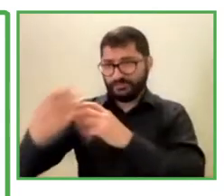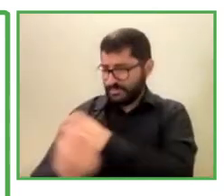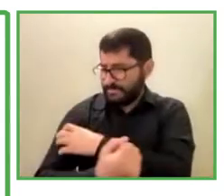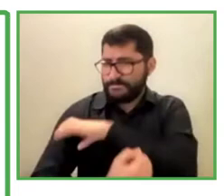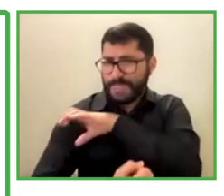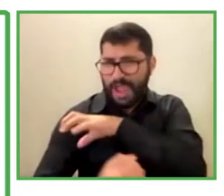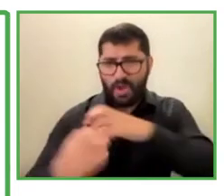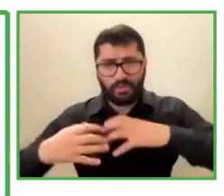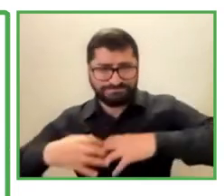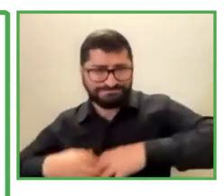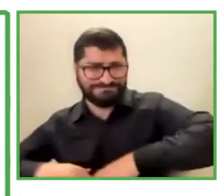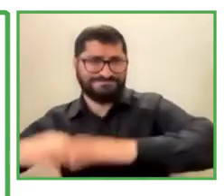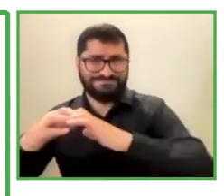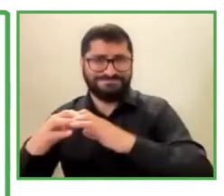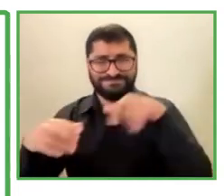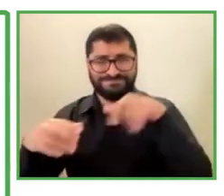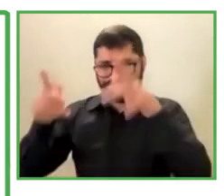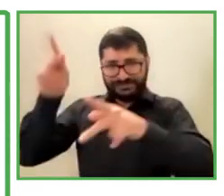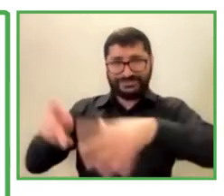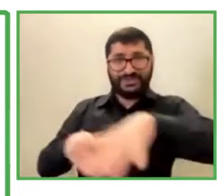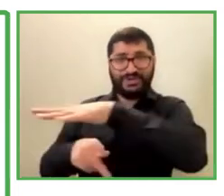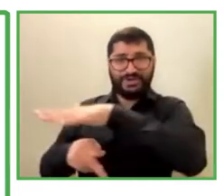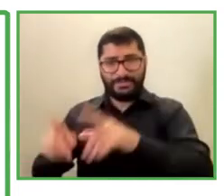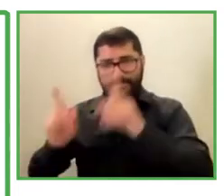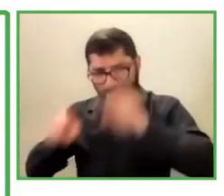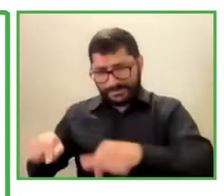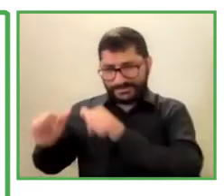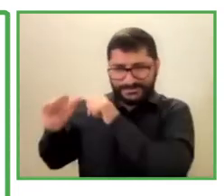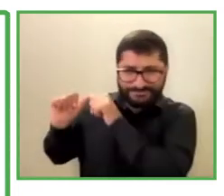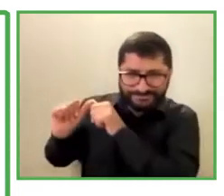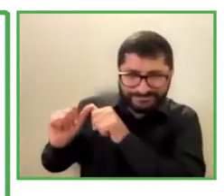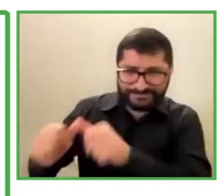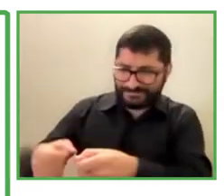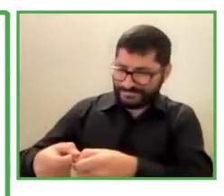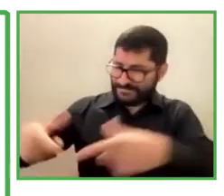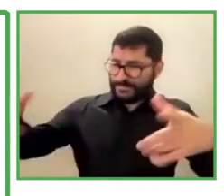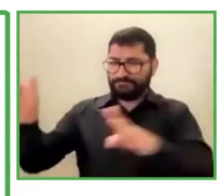continue having a growth in their organization.